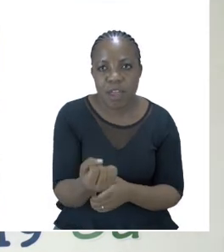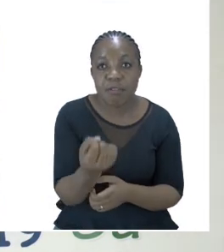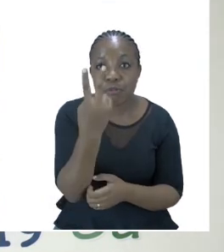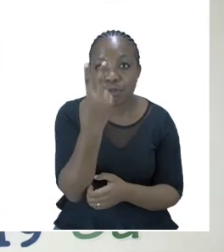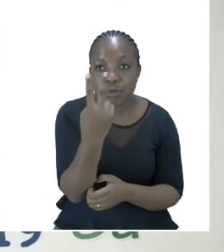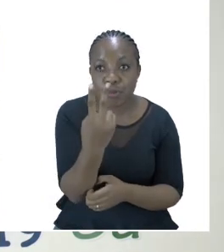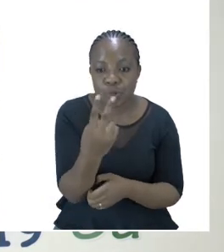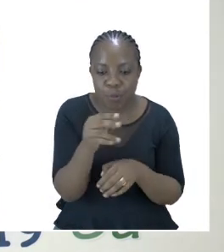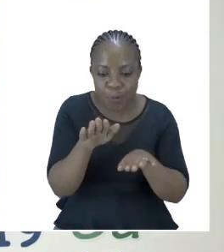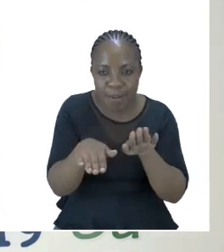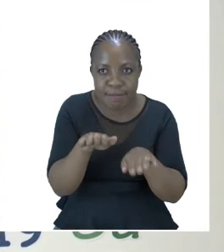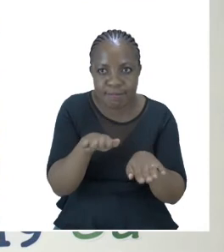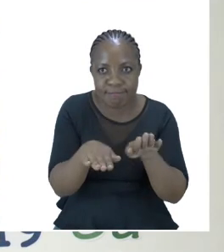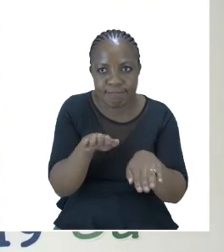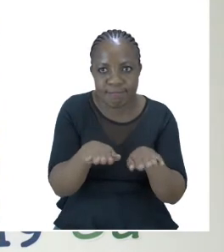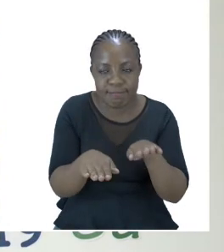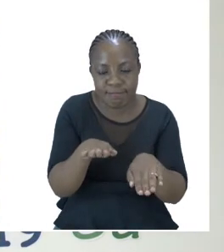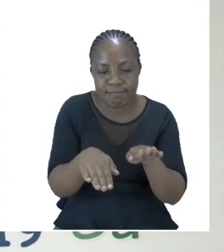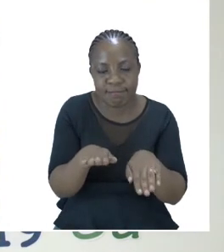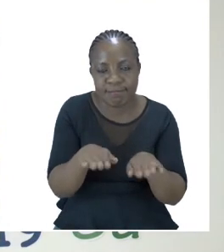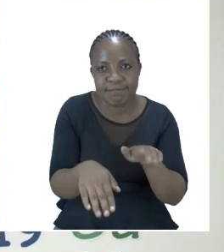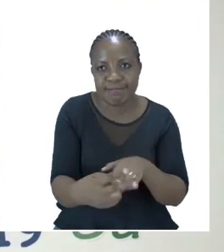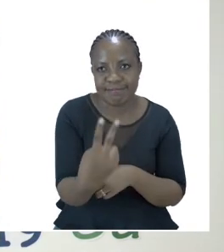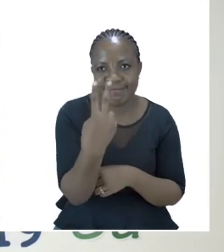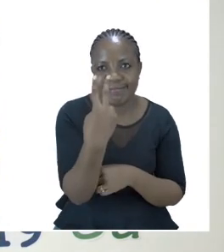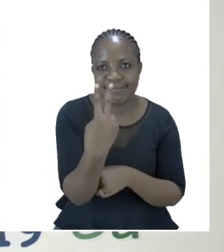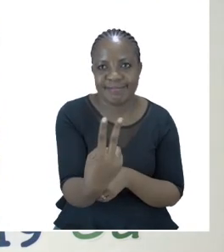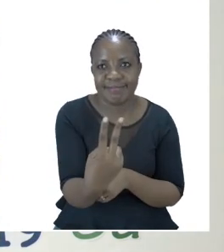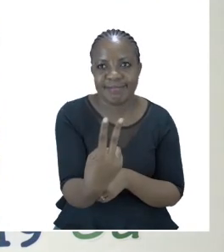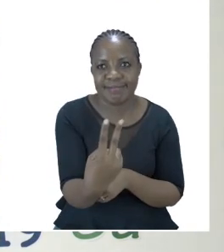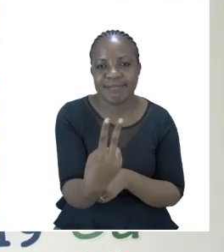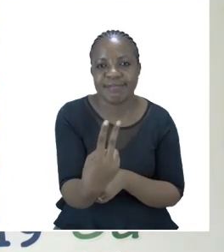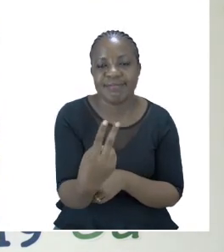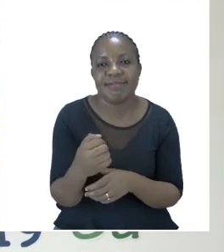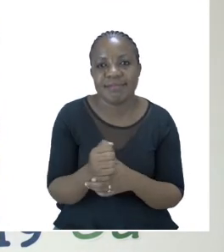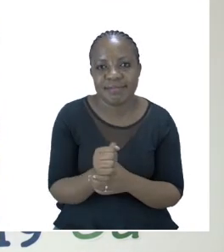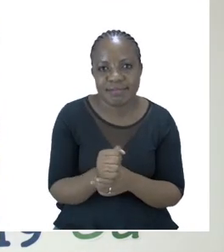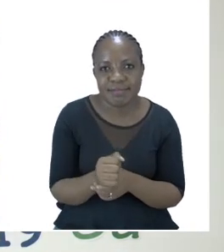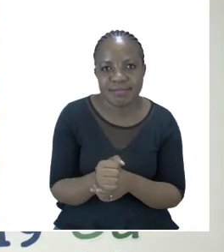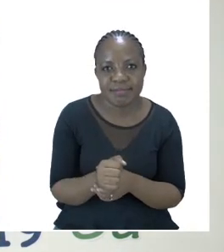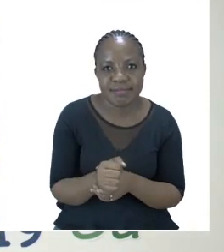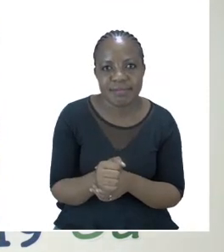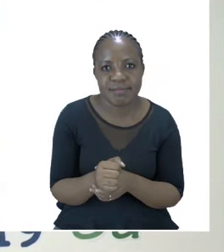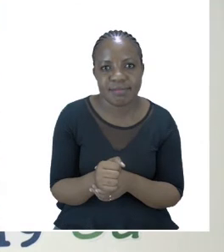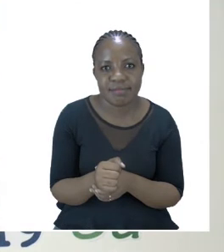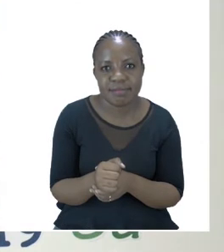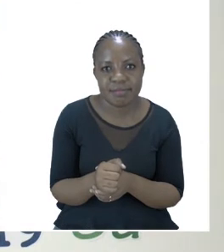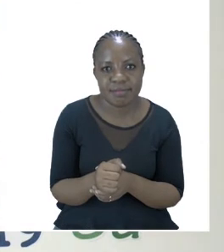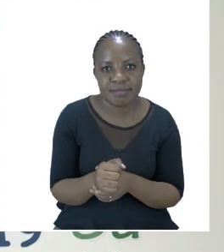feet. 2 feet. Very good. I have